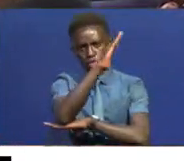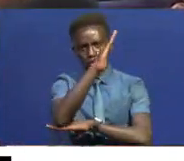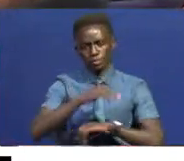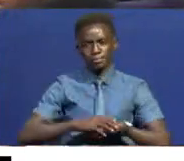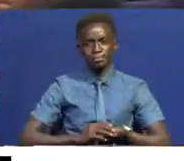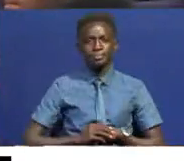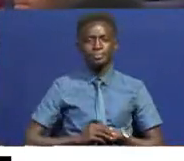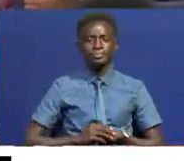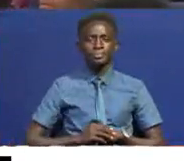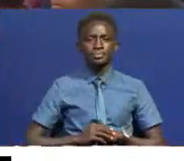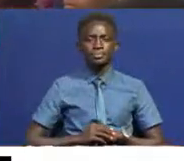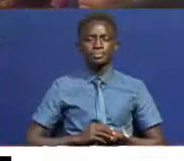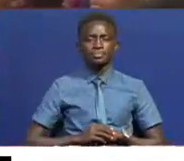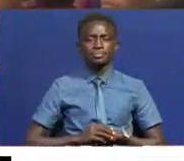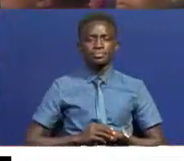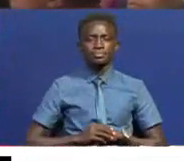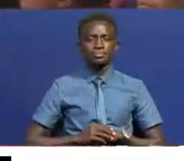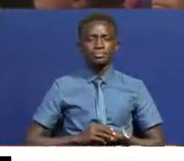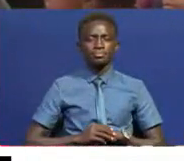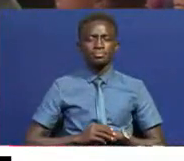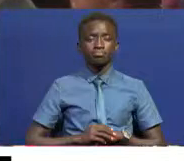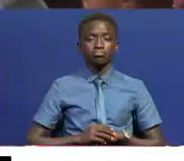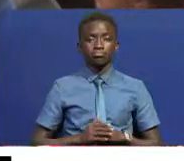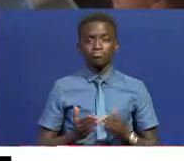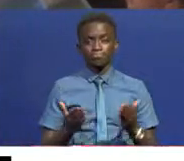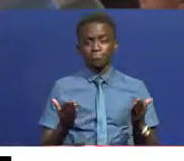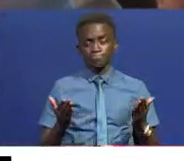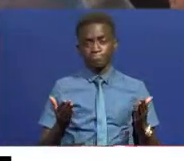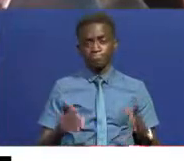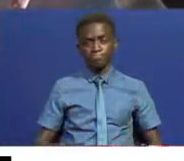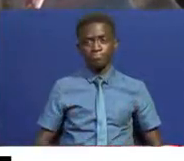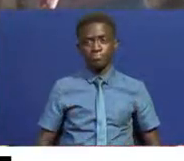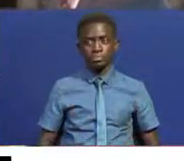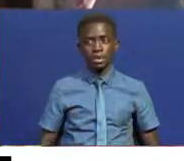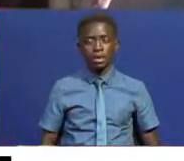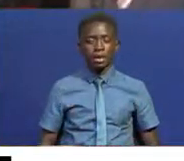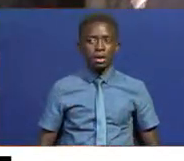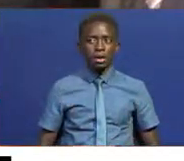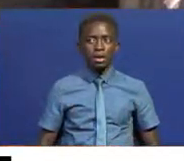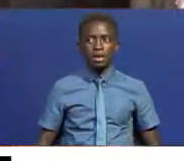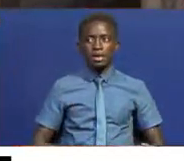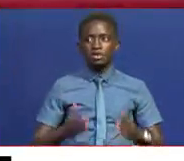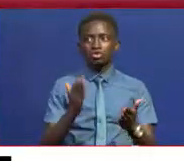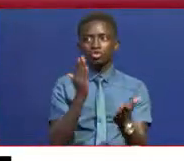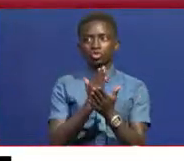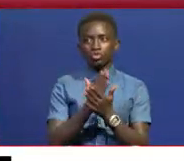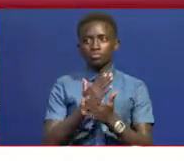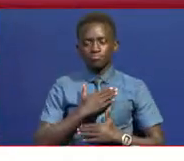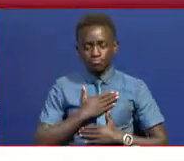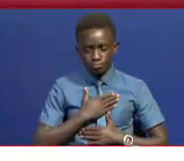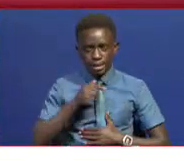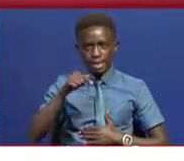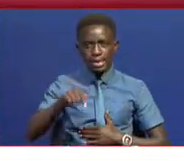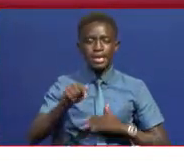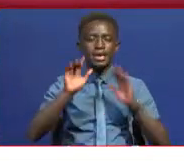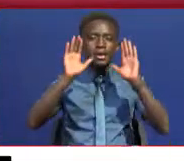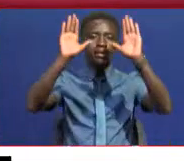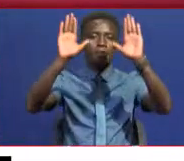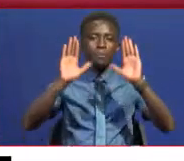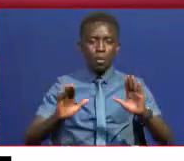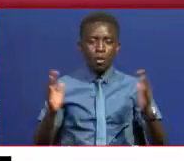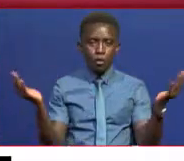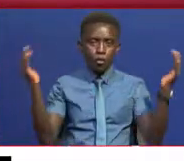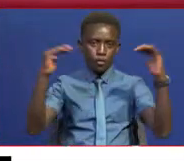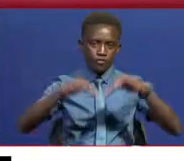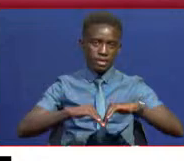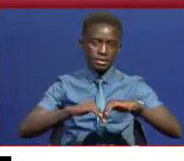Your Excellency, this is a very important conference, and in my thinking, I should have been